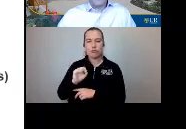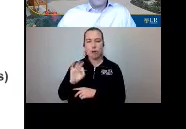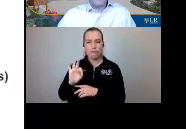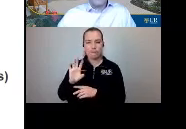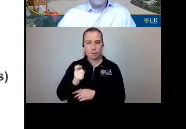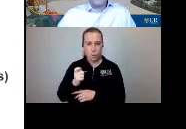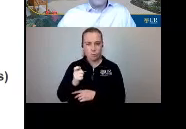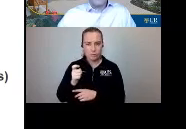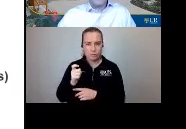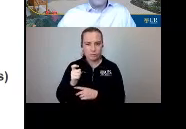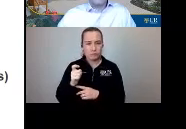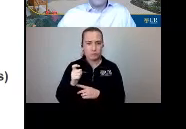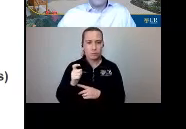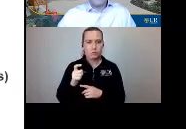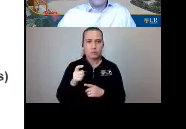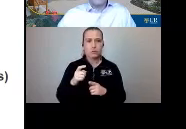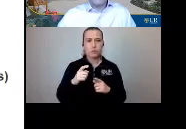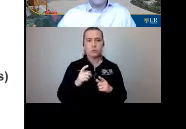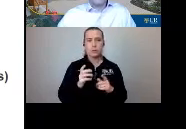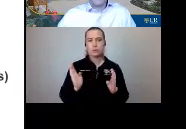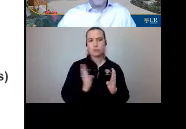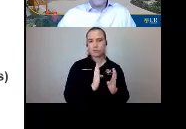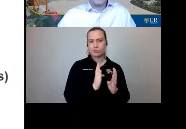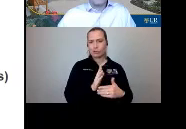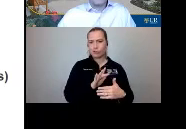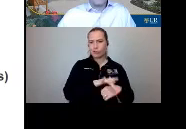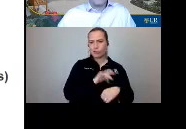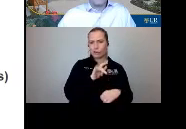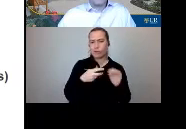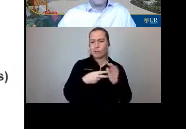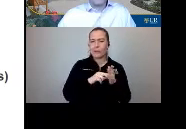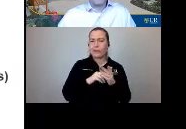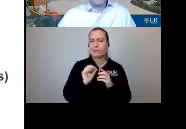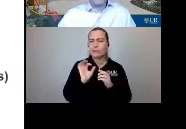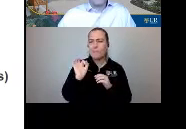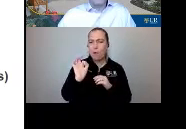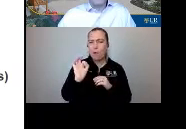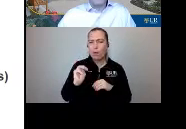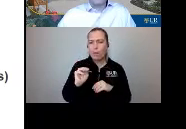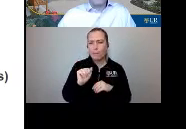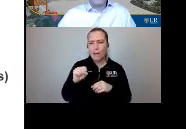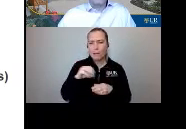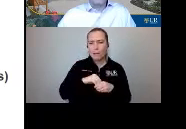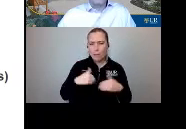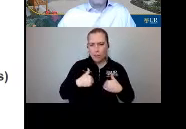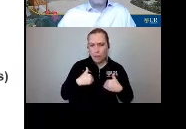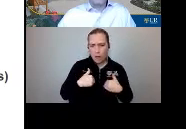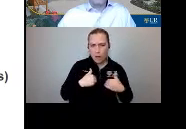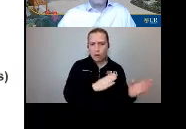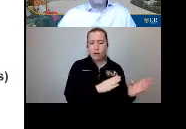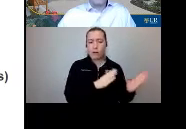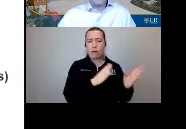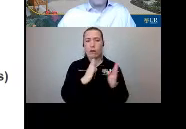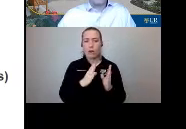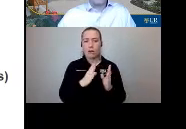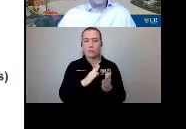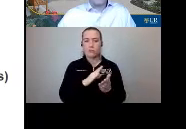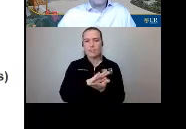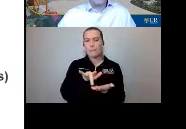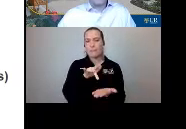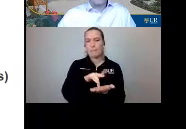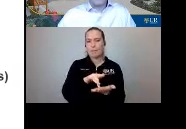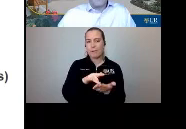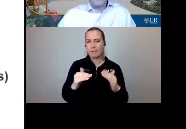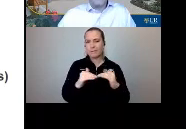very localized to the lung, small masses in the lung, and there are middle stage diseases, which are